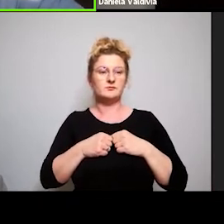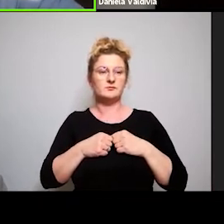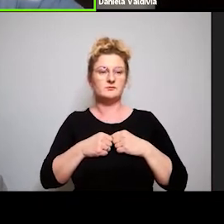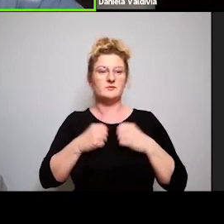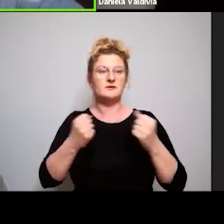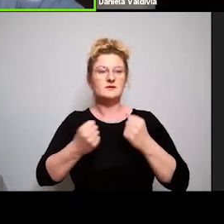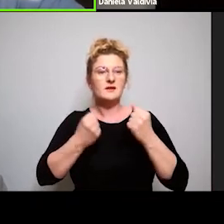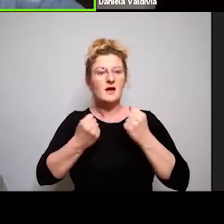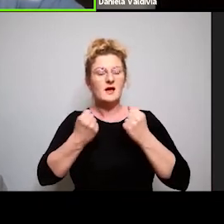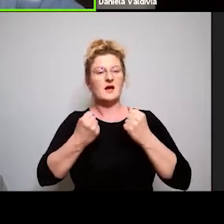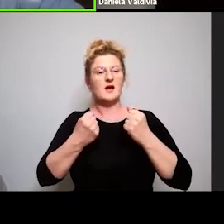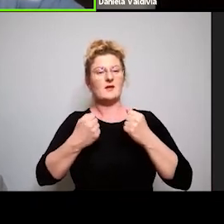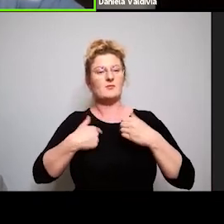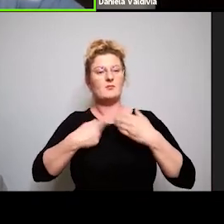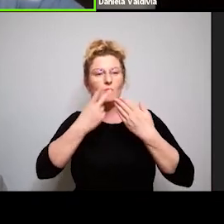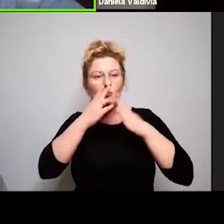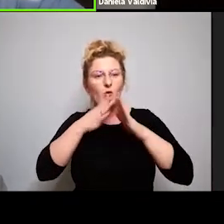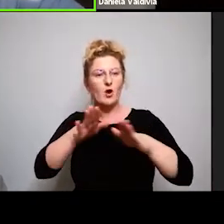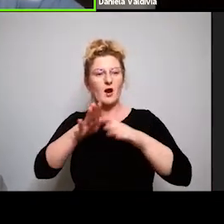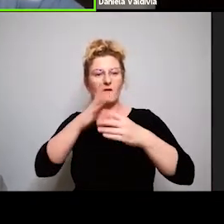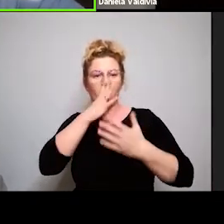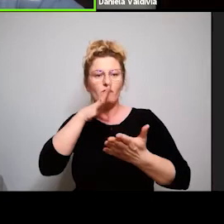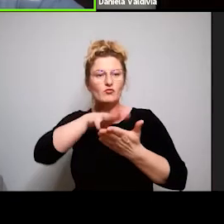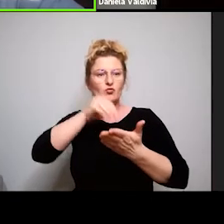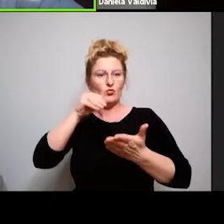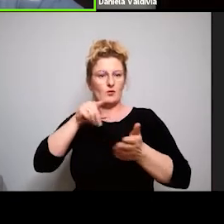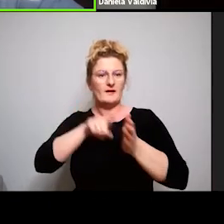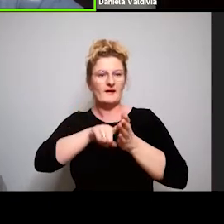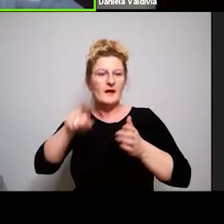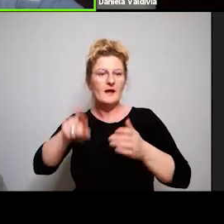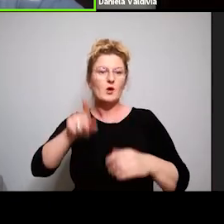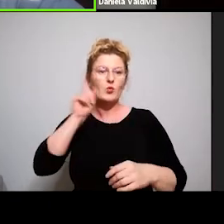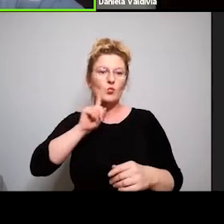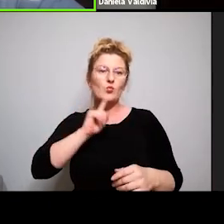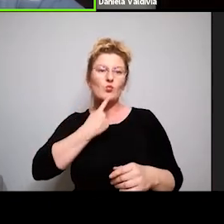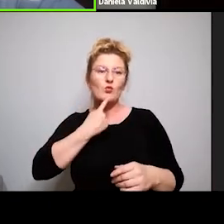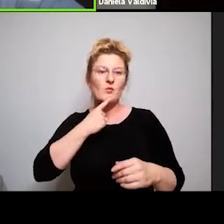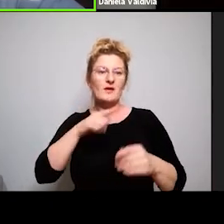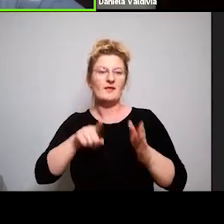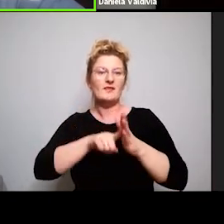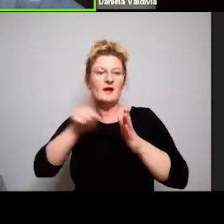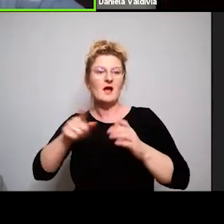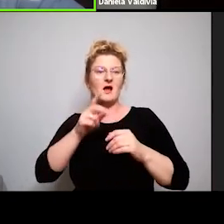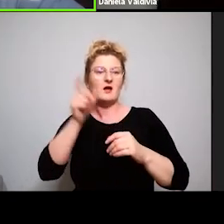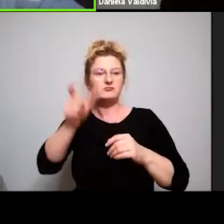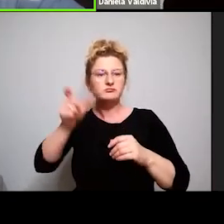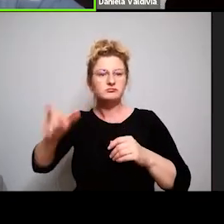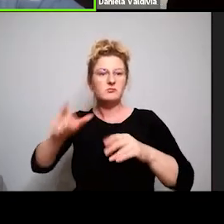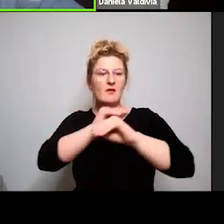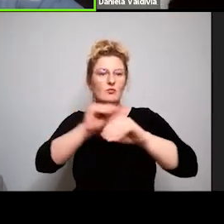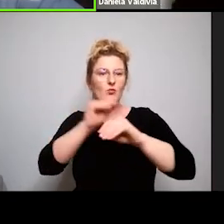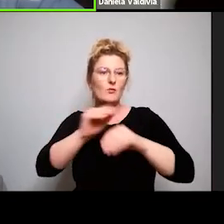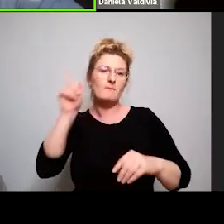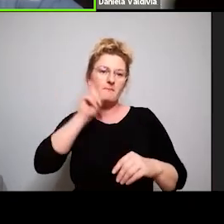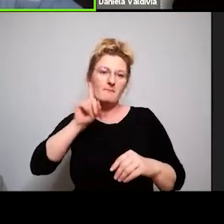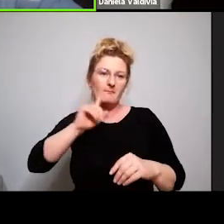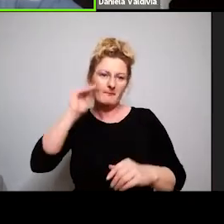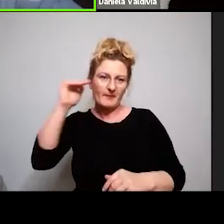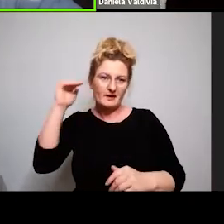observations when it comes to male educators versus female educators when working with